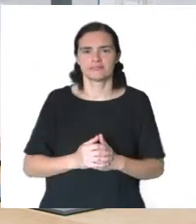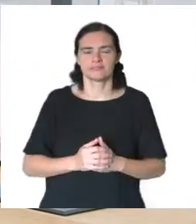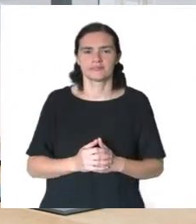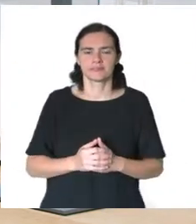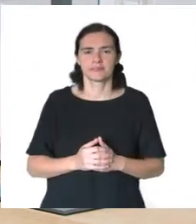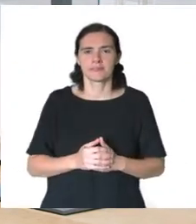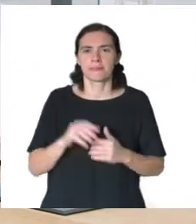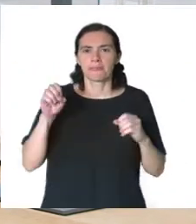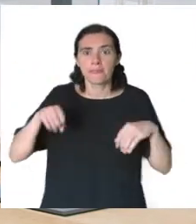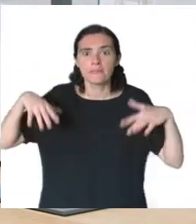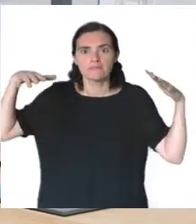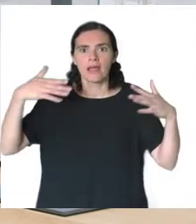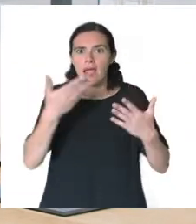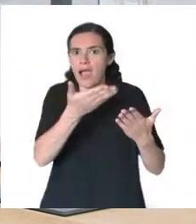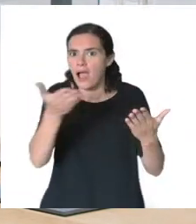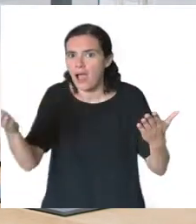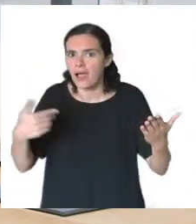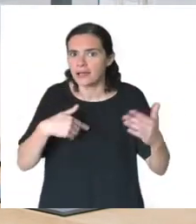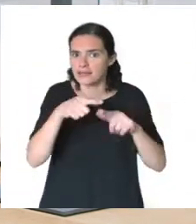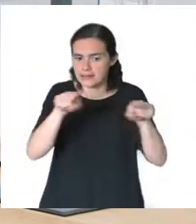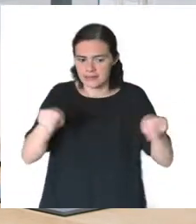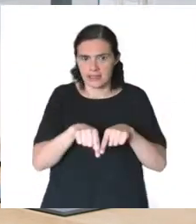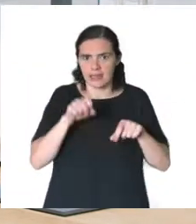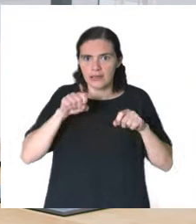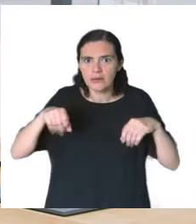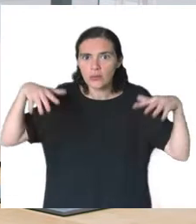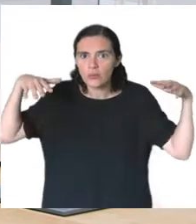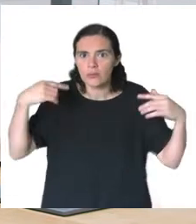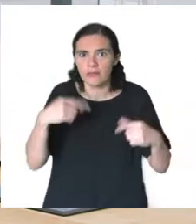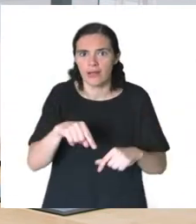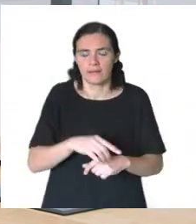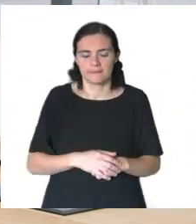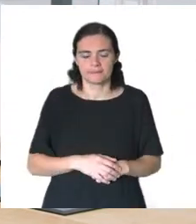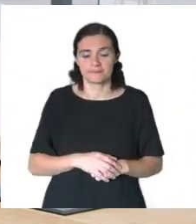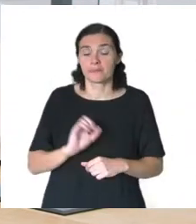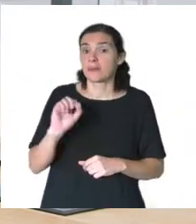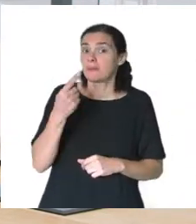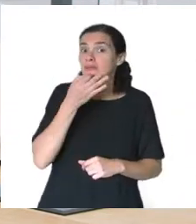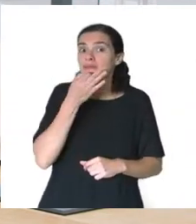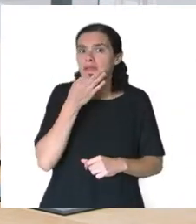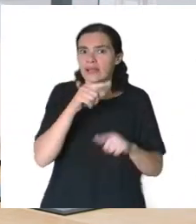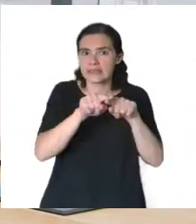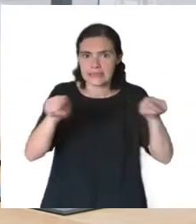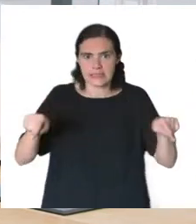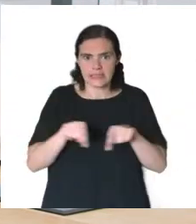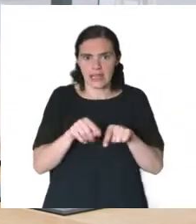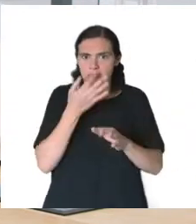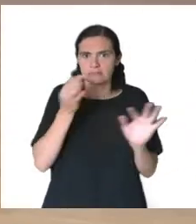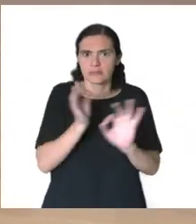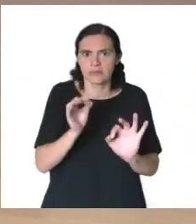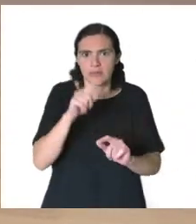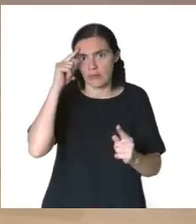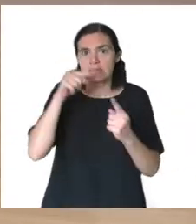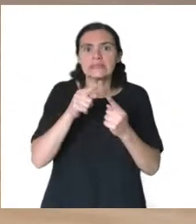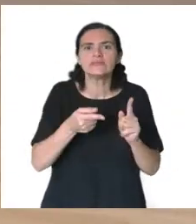phantom. And there is a phantom in this room. There's a ghost in this room. First, let's talk about the room itself.